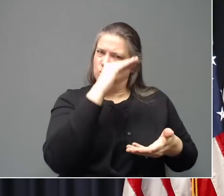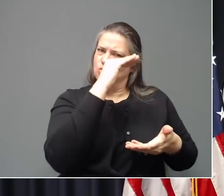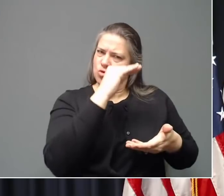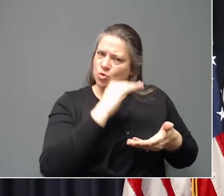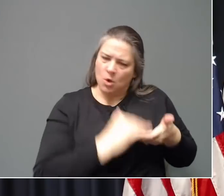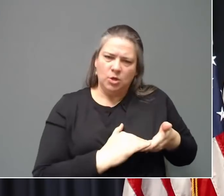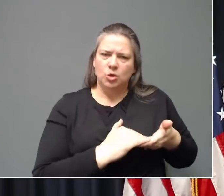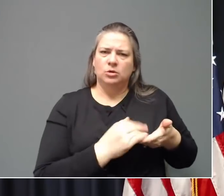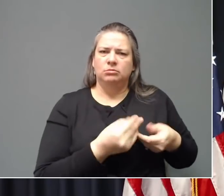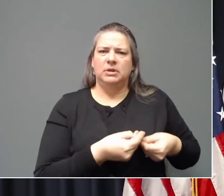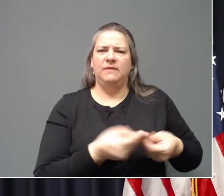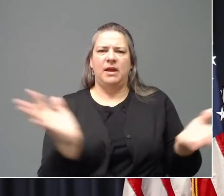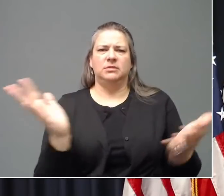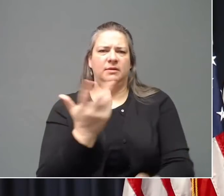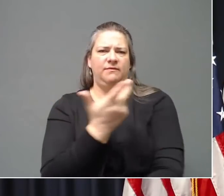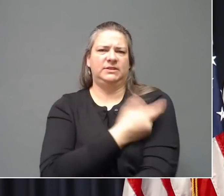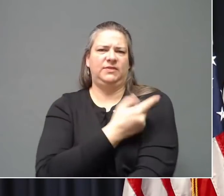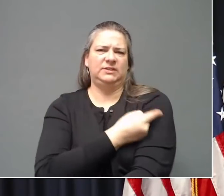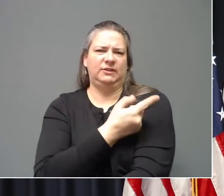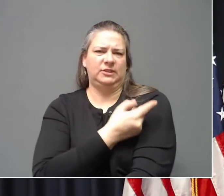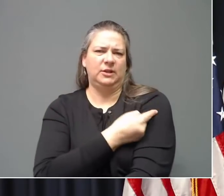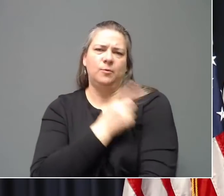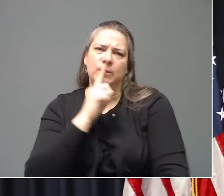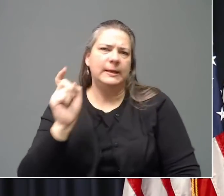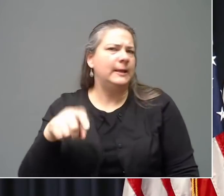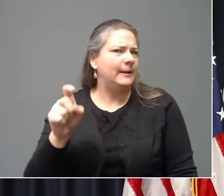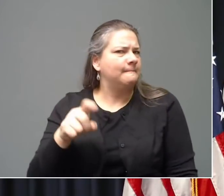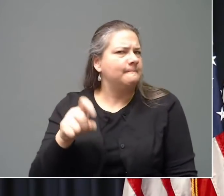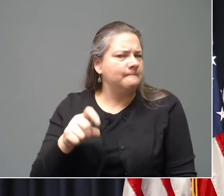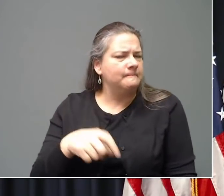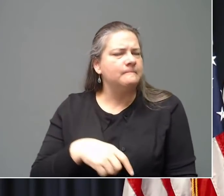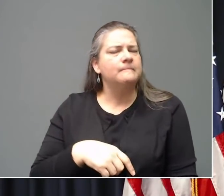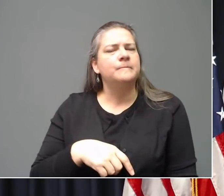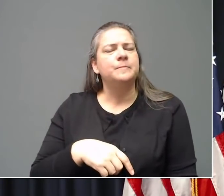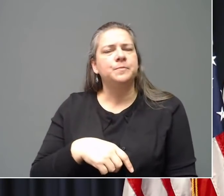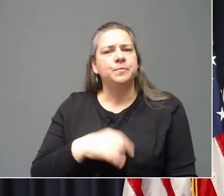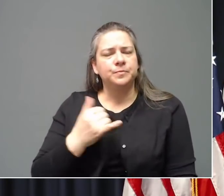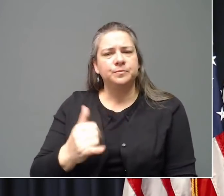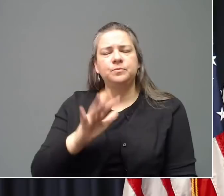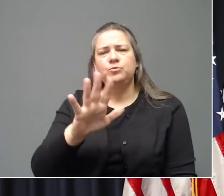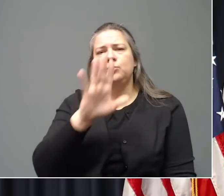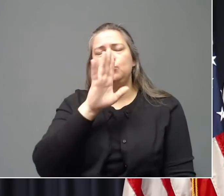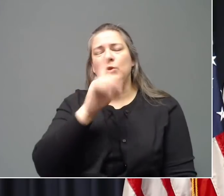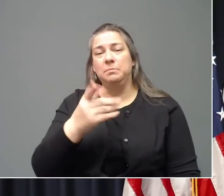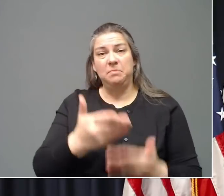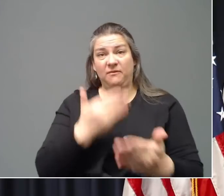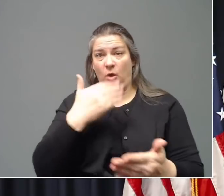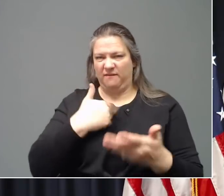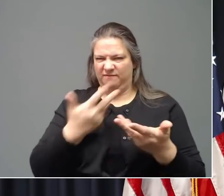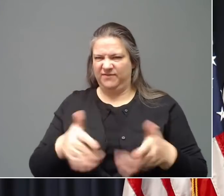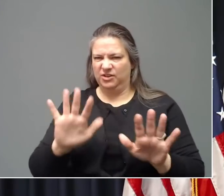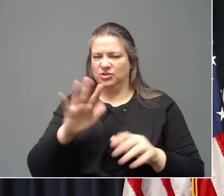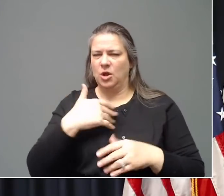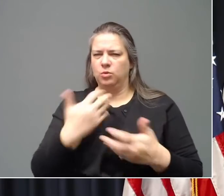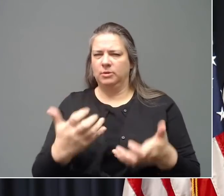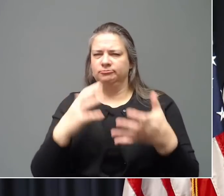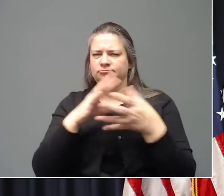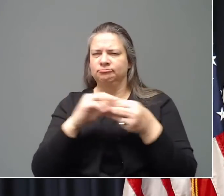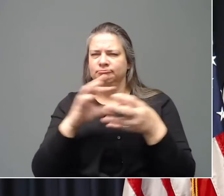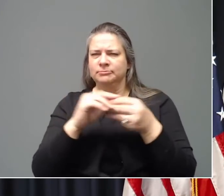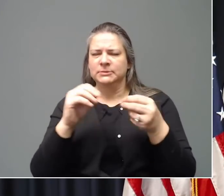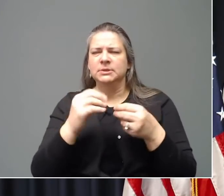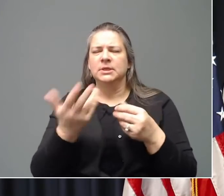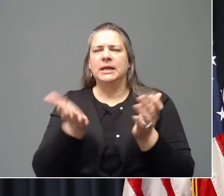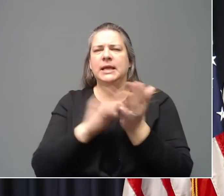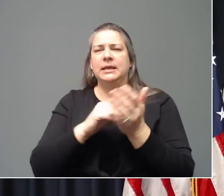mention the other couple points? I want to emphasize what the governor said. I think that the rise in our test positivity rate is very